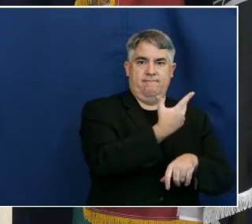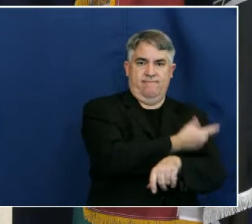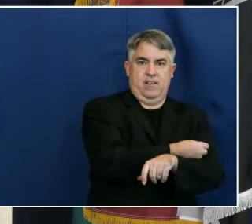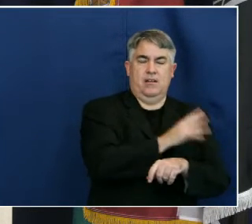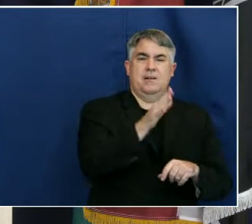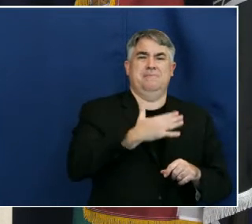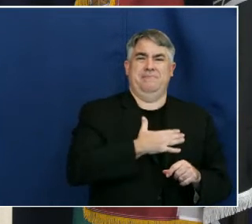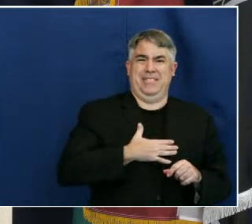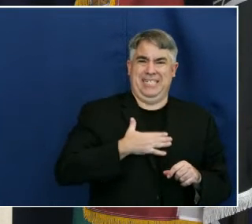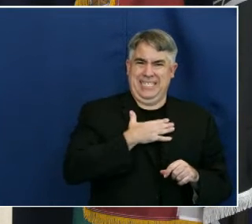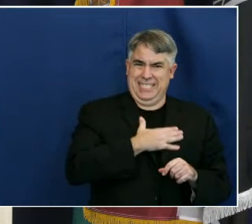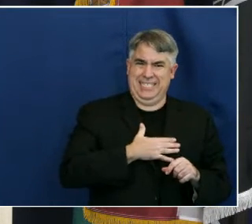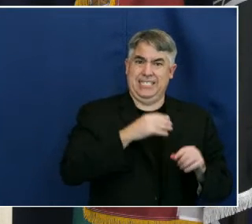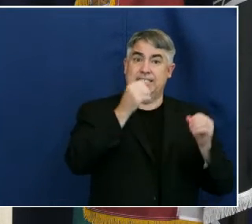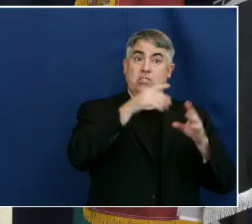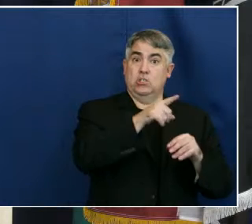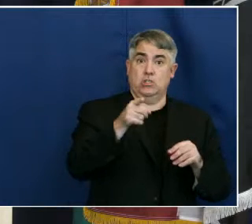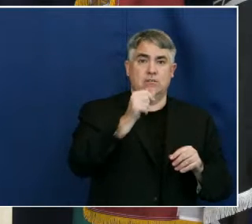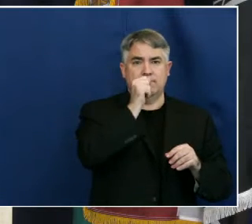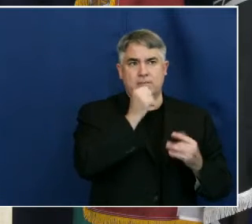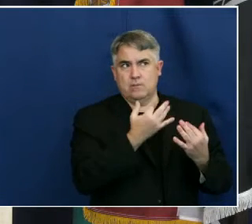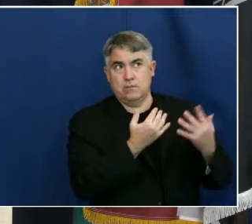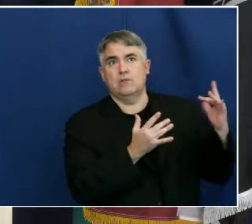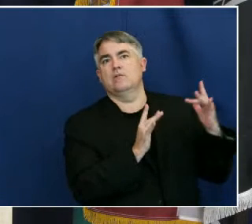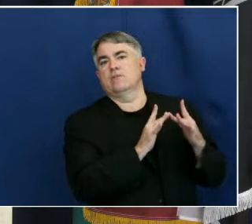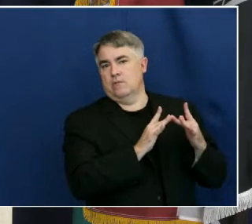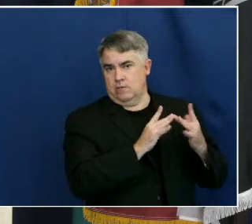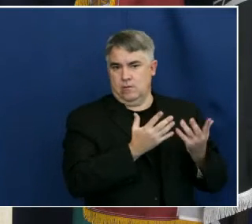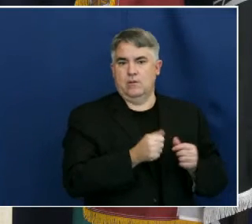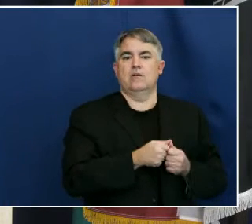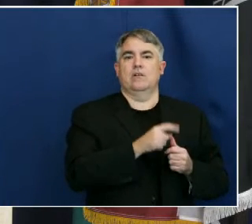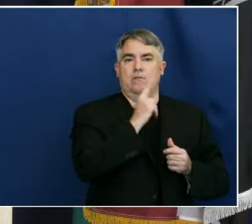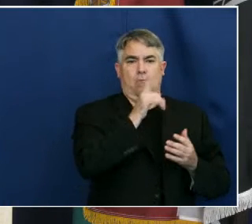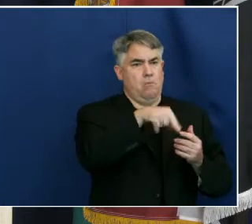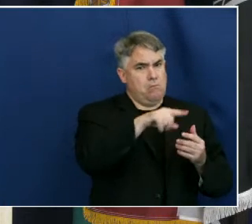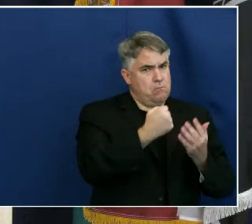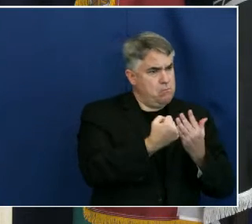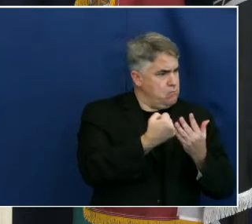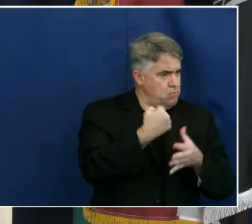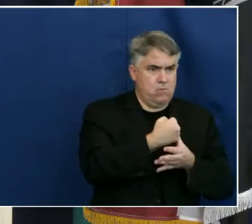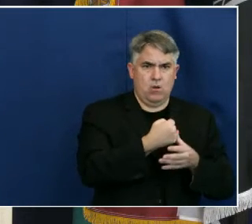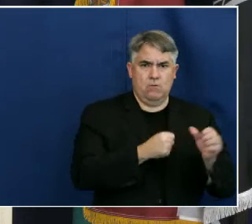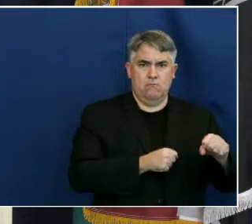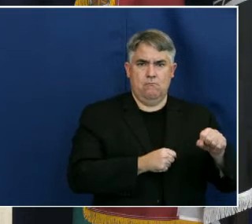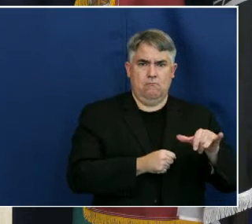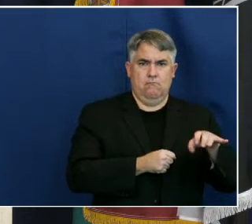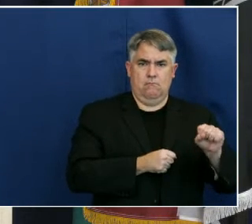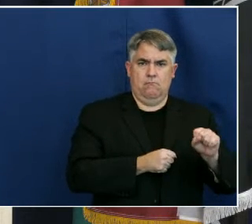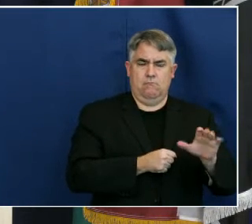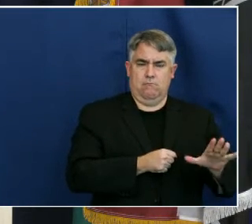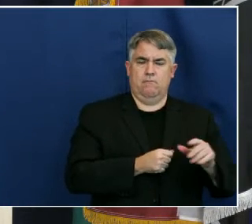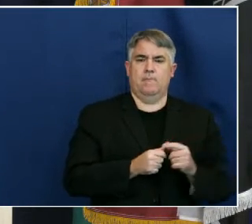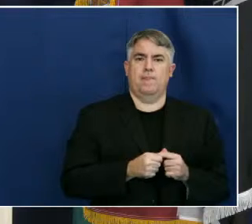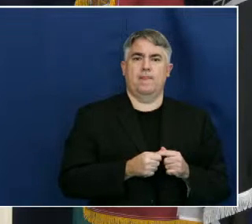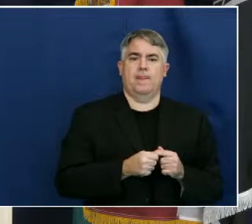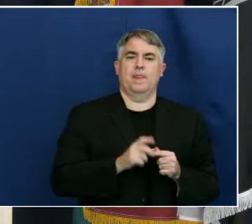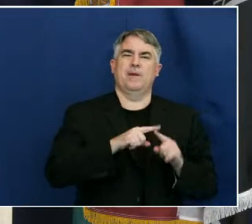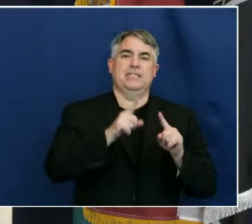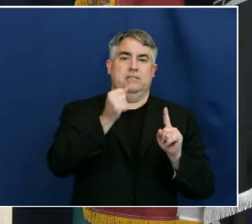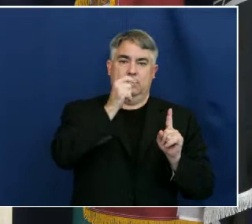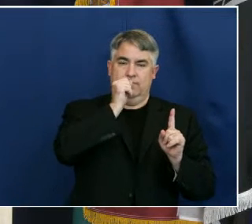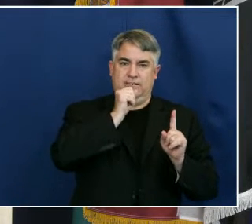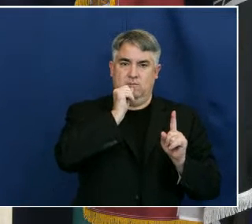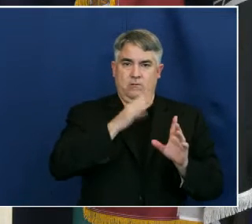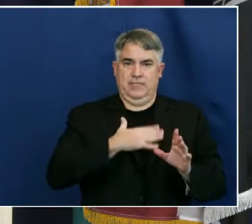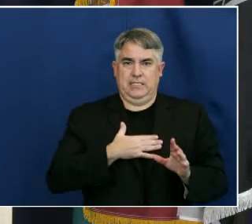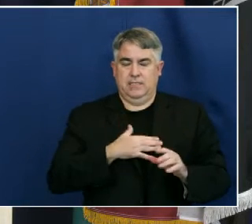making this a priority. We're building out capacity and a dedicated system for teachers. And so we ask for everyone's patience as